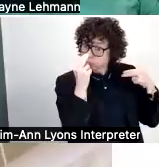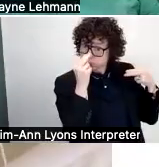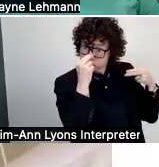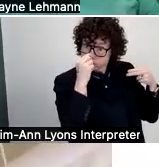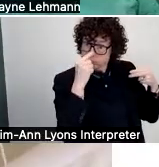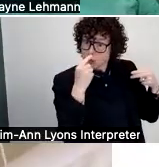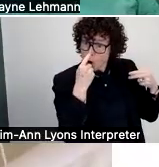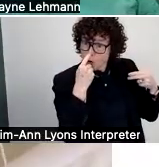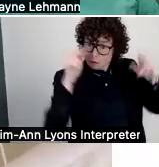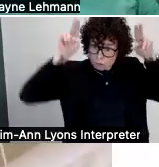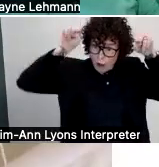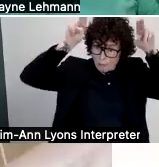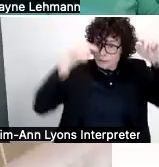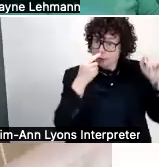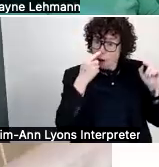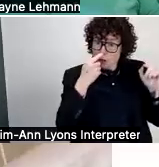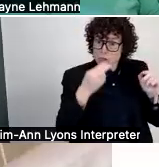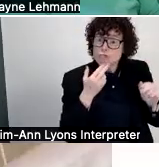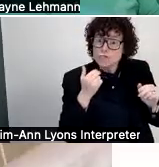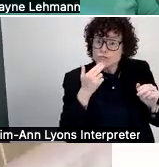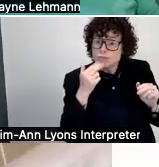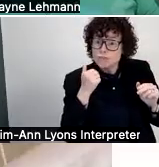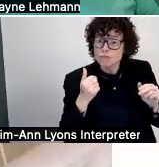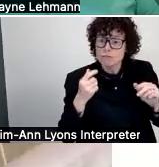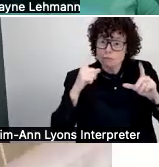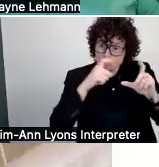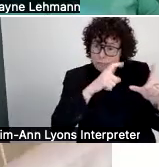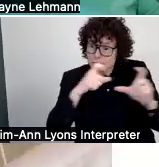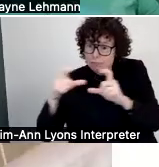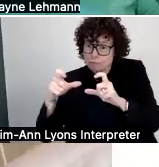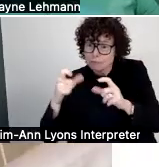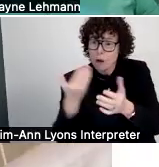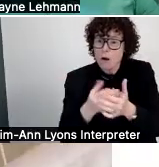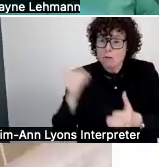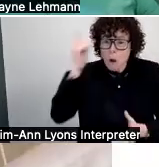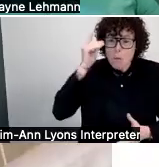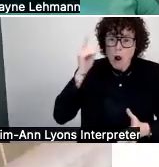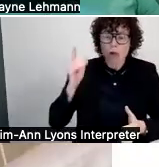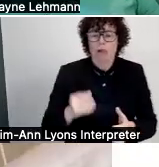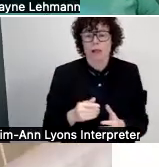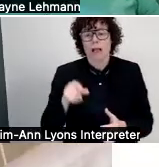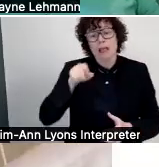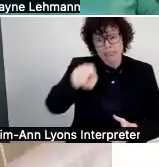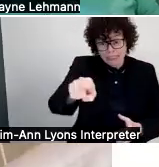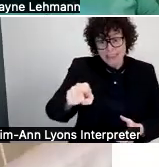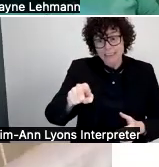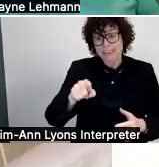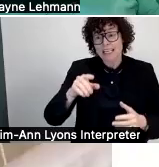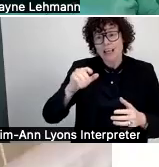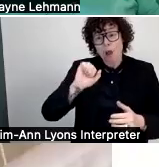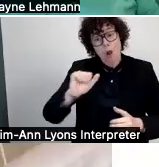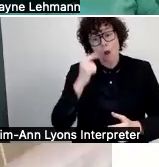of the photos I took was this one on the right-hand side. That was Sarah's face after I'd said